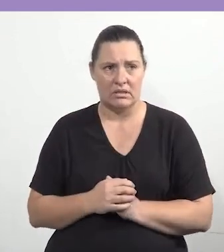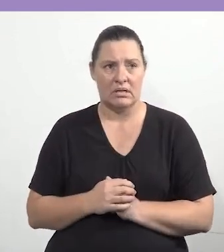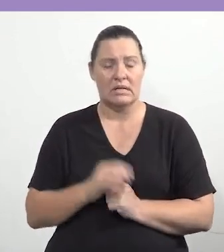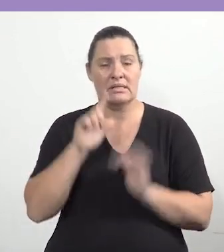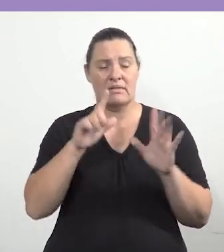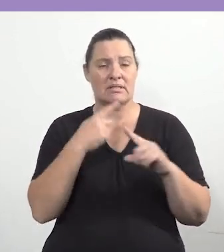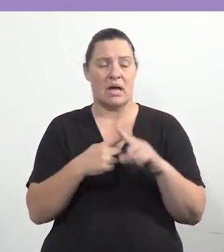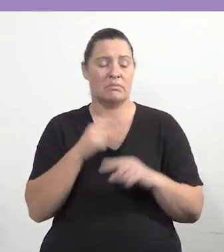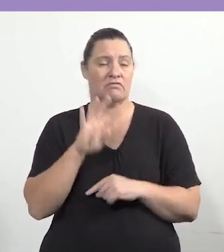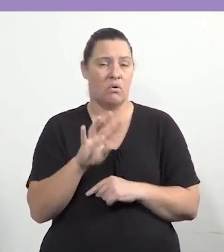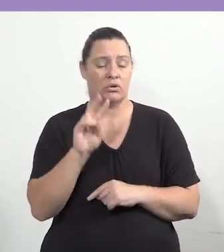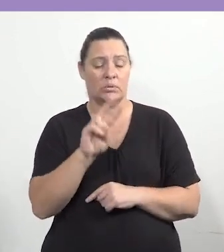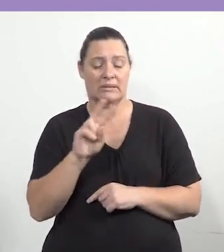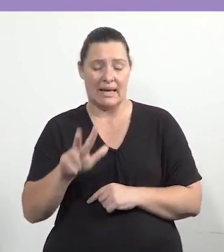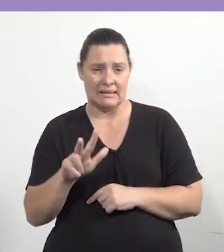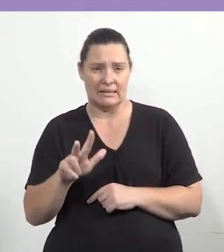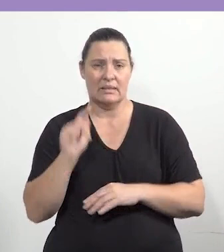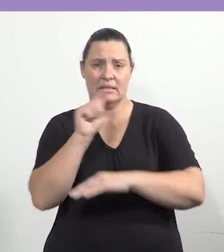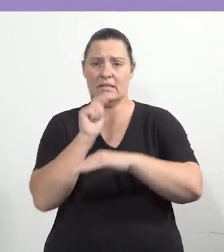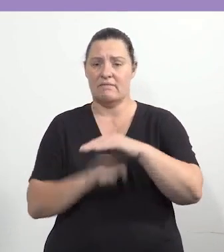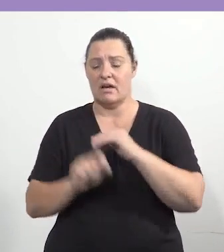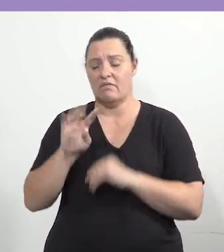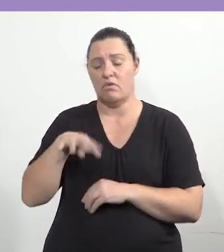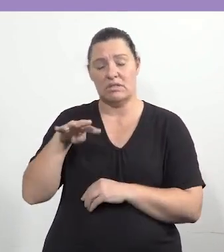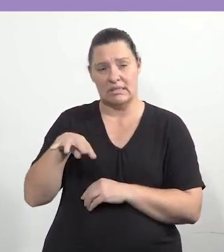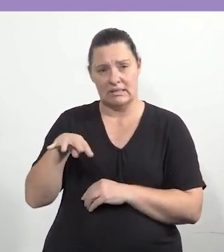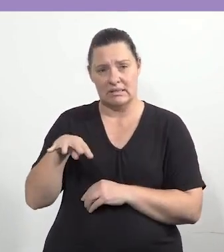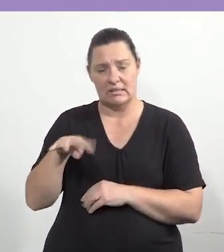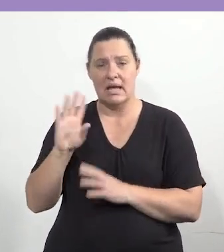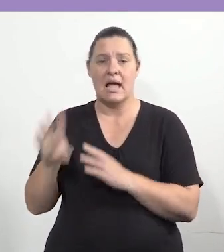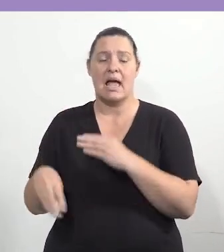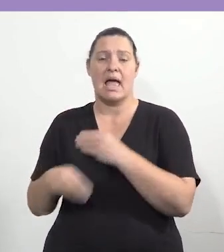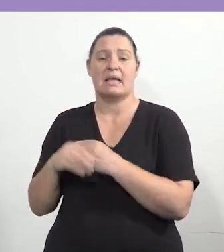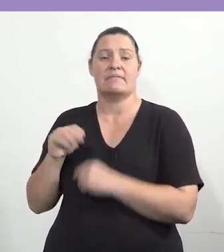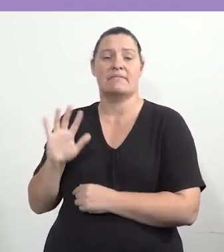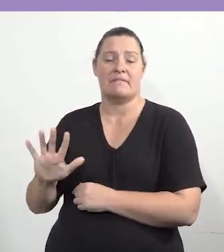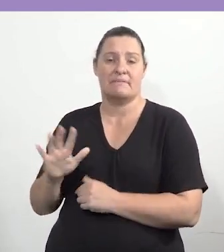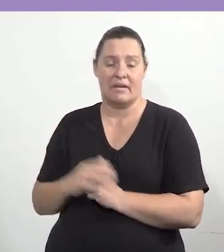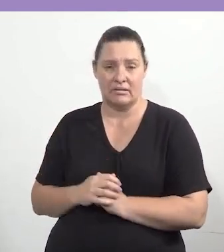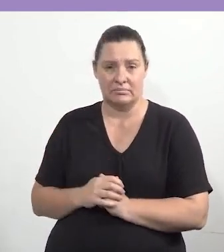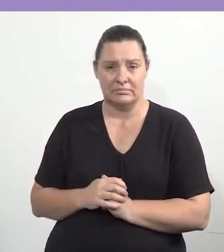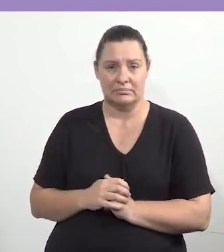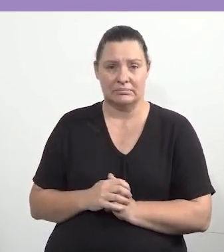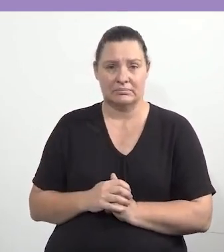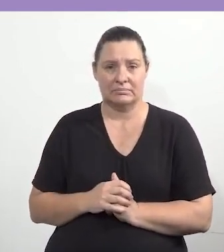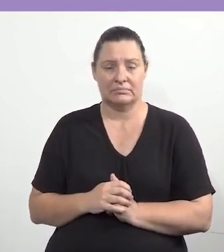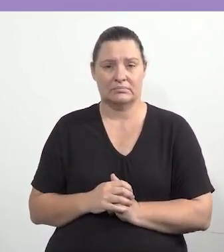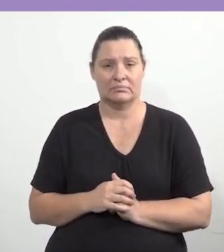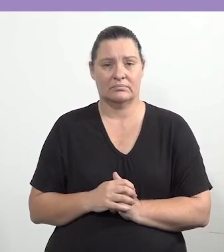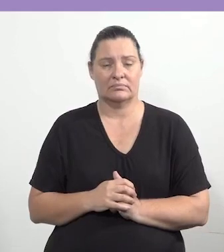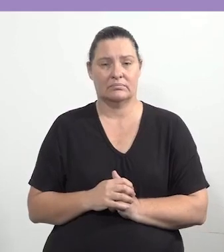is 28. When we divide that by 14 and we add the 5. So